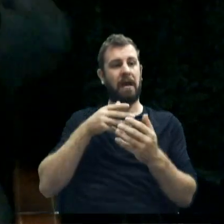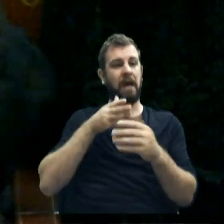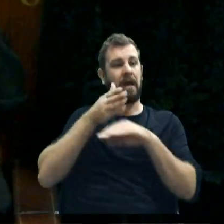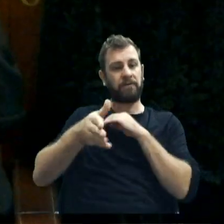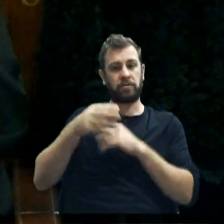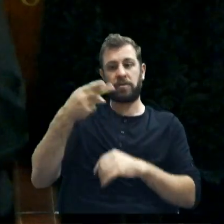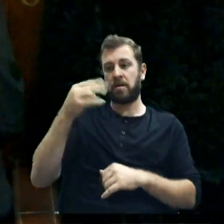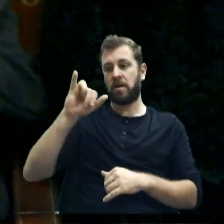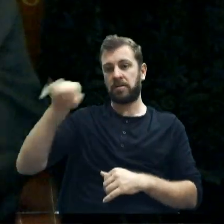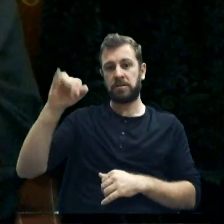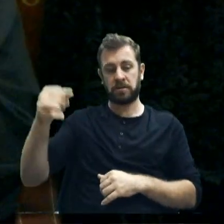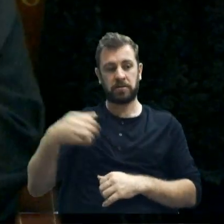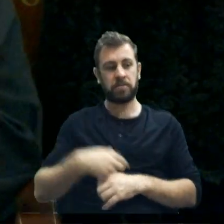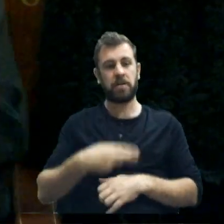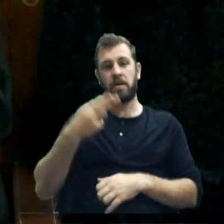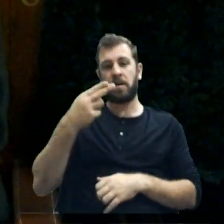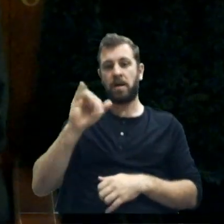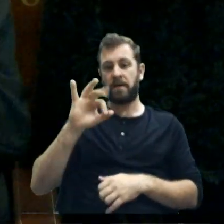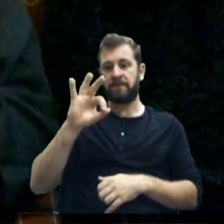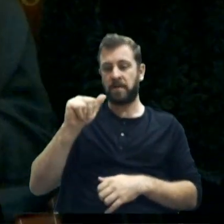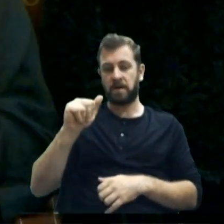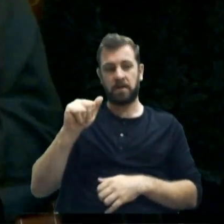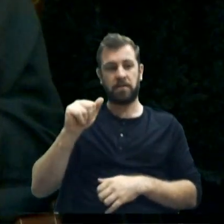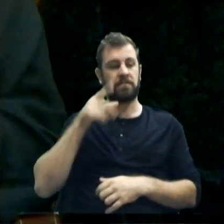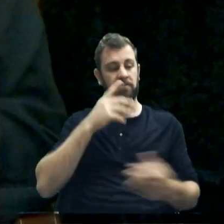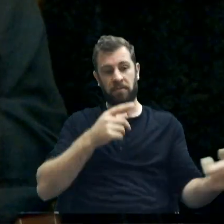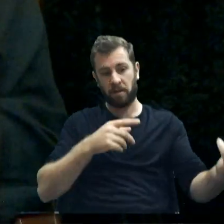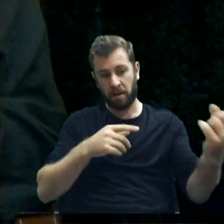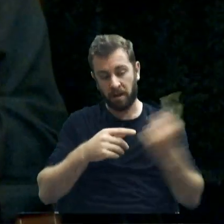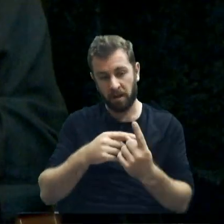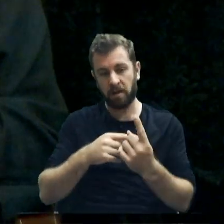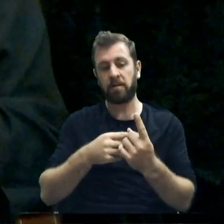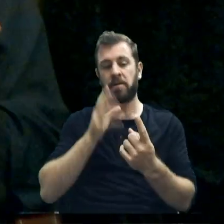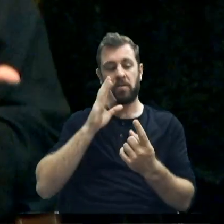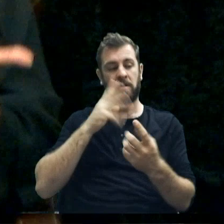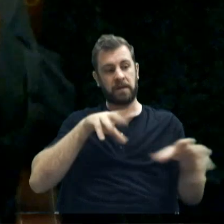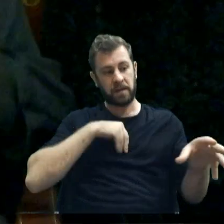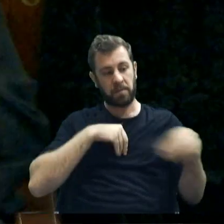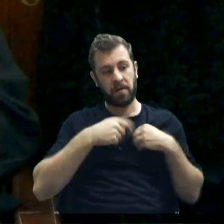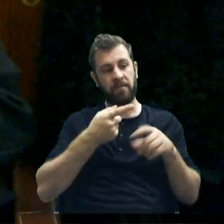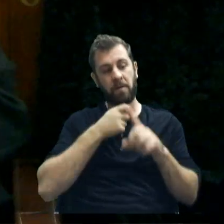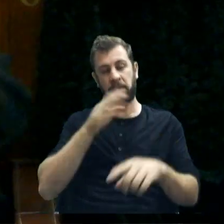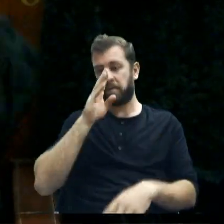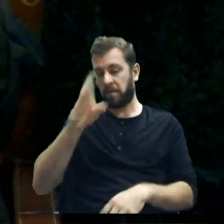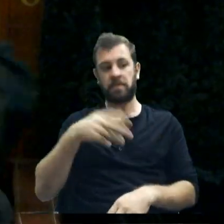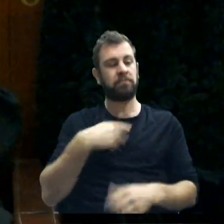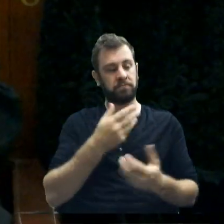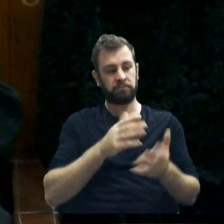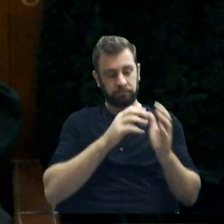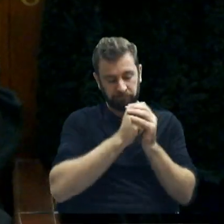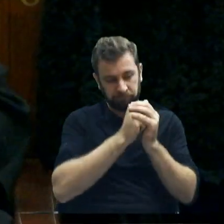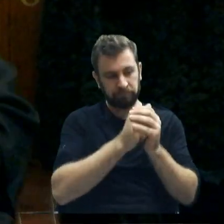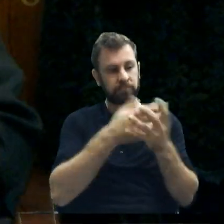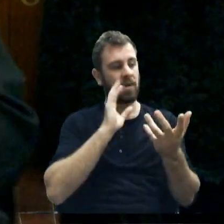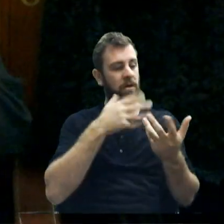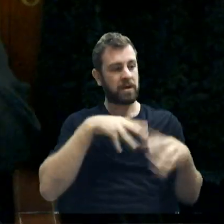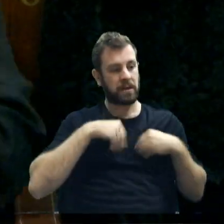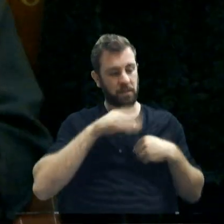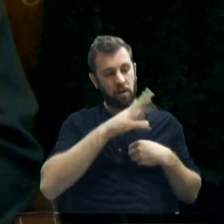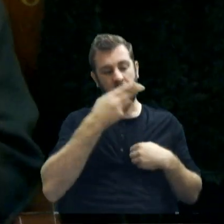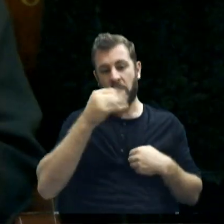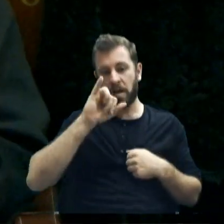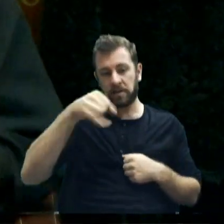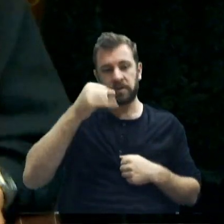And the qafila would come, they come back from a Hajj, they would of course accept the Mubarak from the imam, the congratulations from the imam, mashallah, I'll accept your Hajj. They would tell